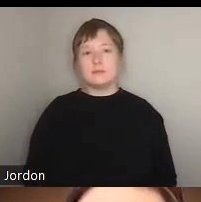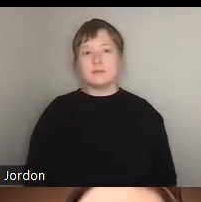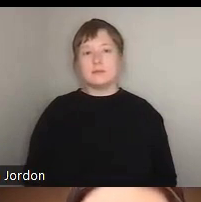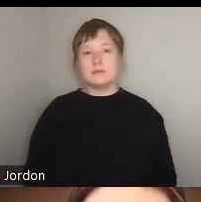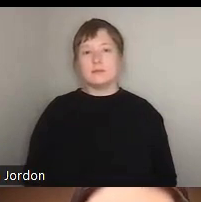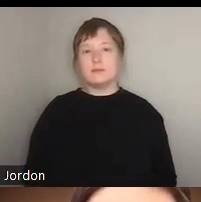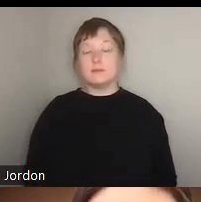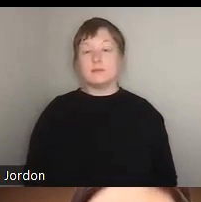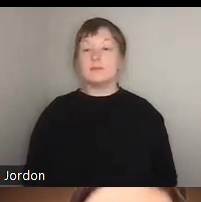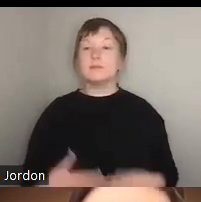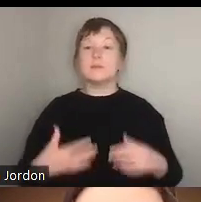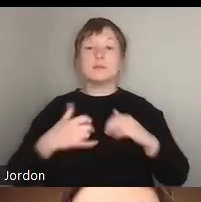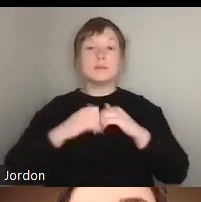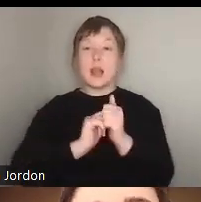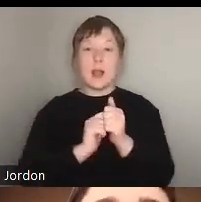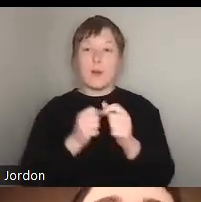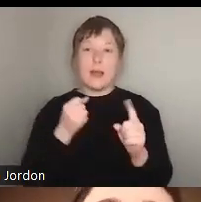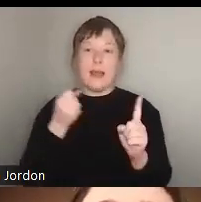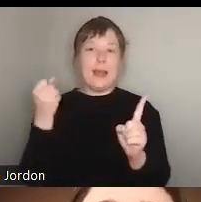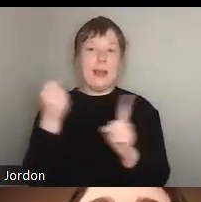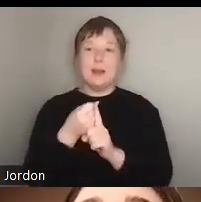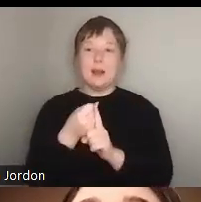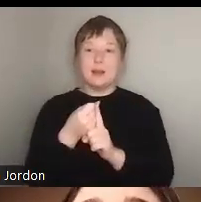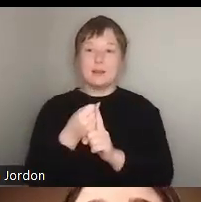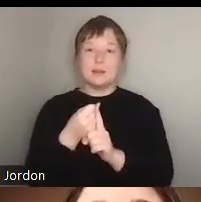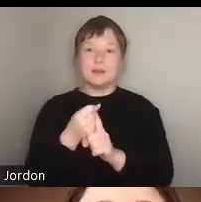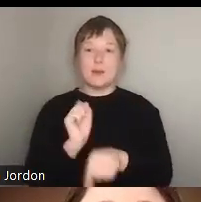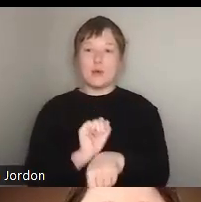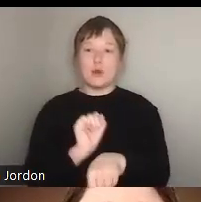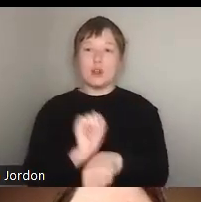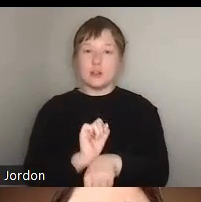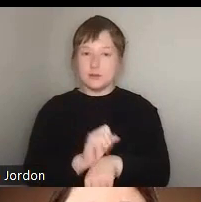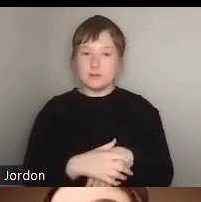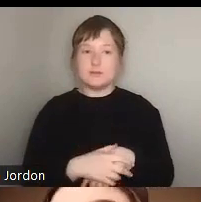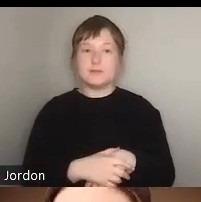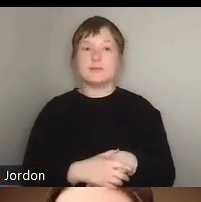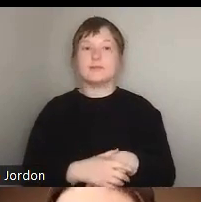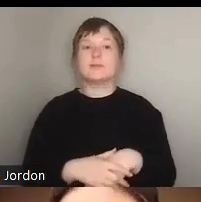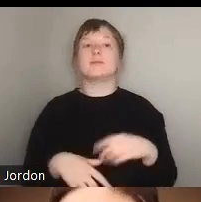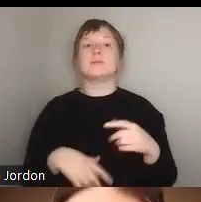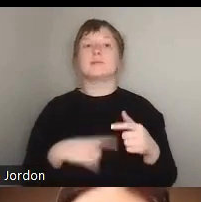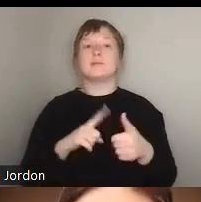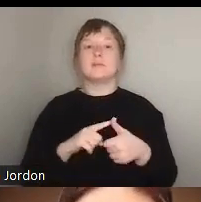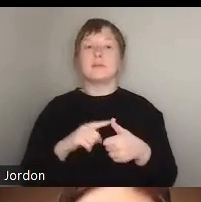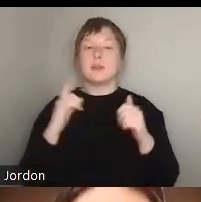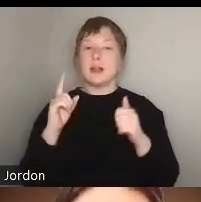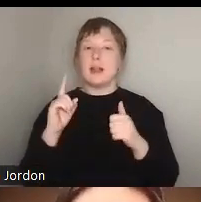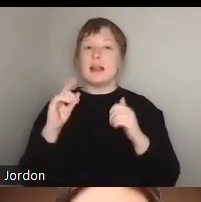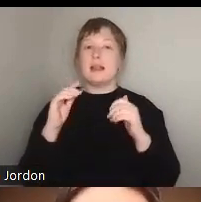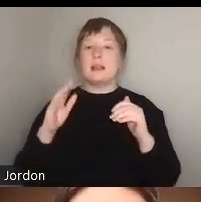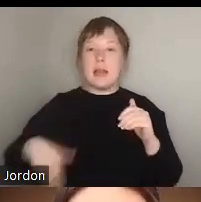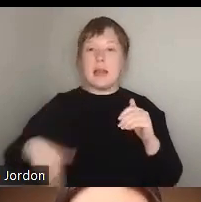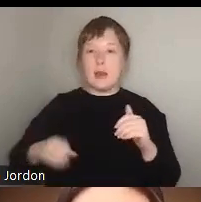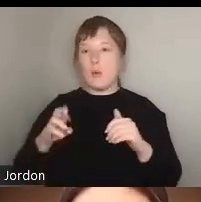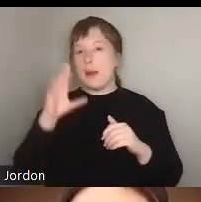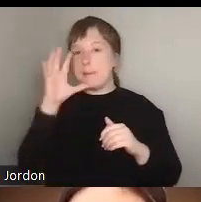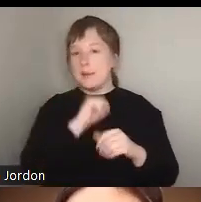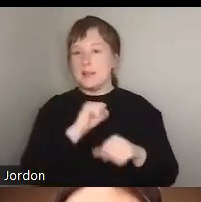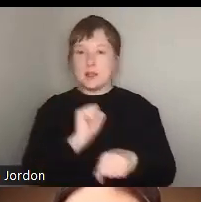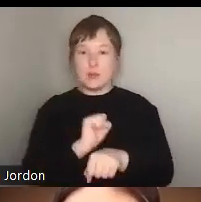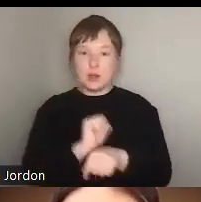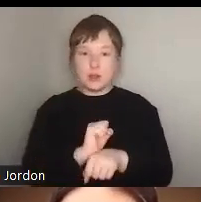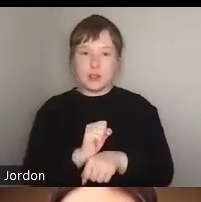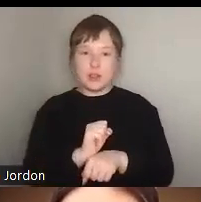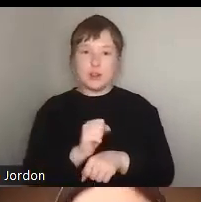So effects that it can have on employment can be being late or missing work. You might think